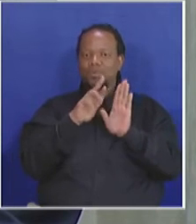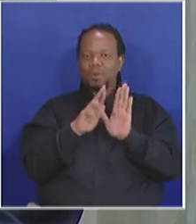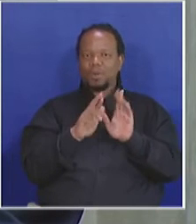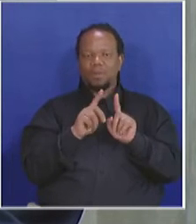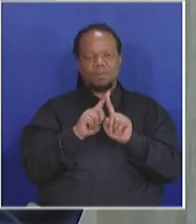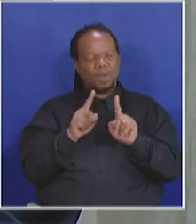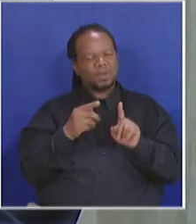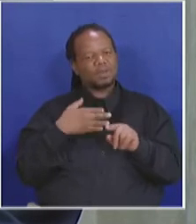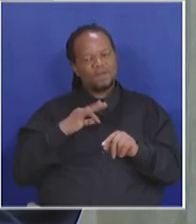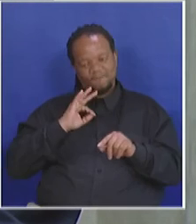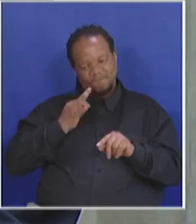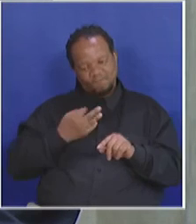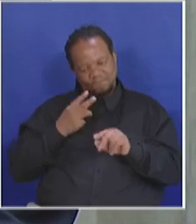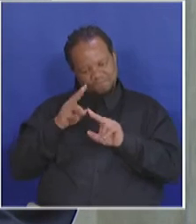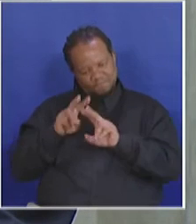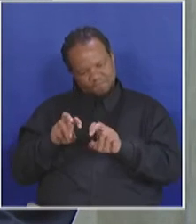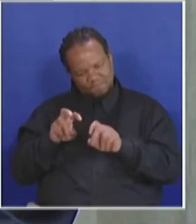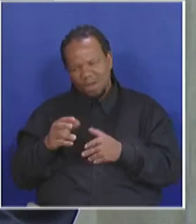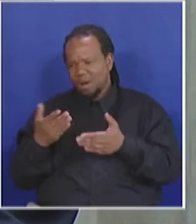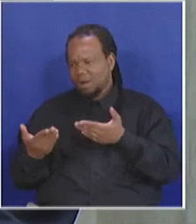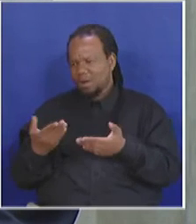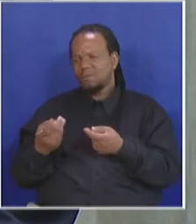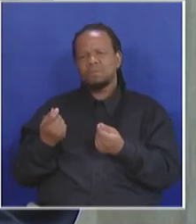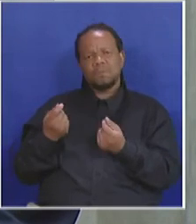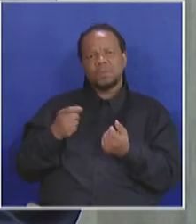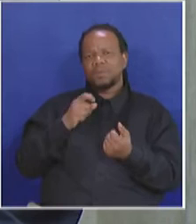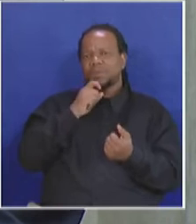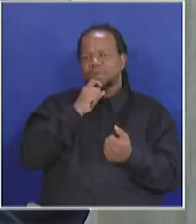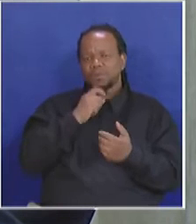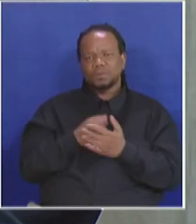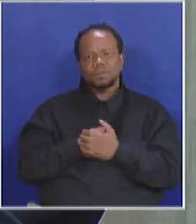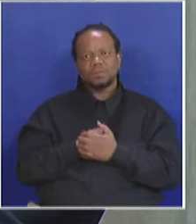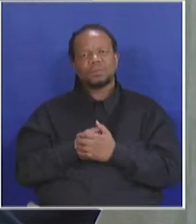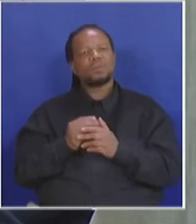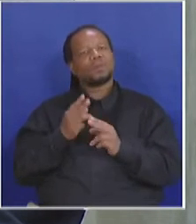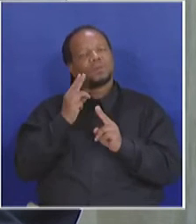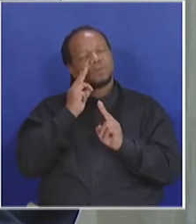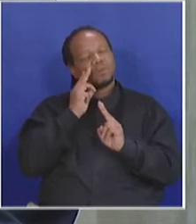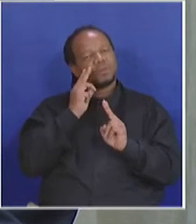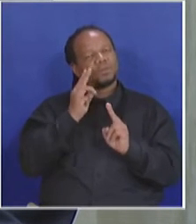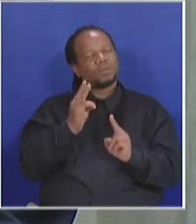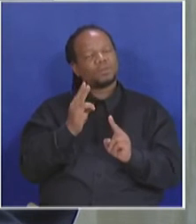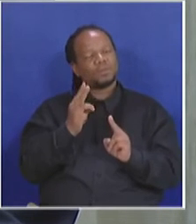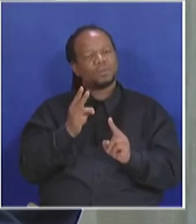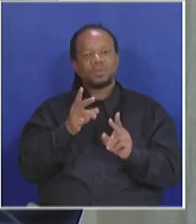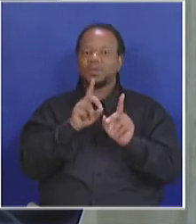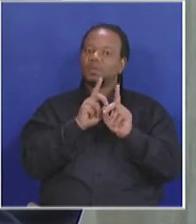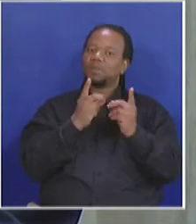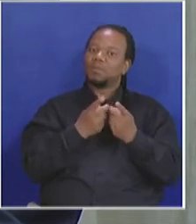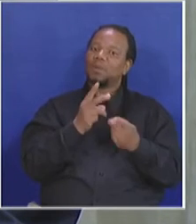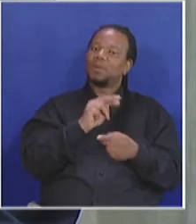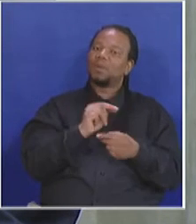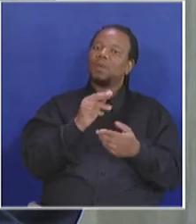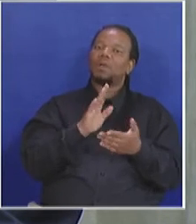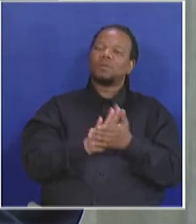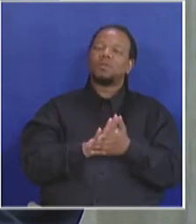forensic investigations in spending patterns in that district. We visited roads upgrading projects by the Department of Transport in Nongoma.